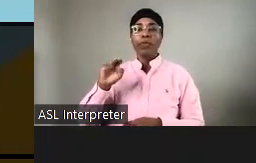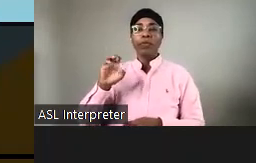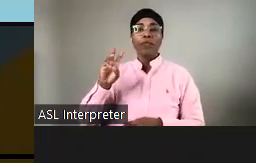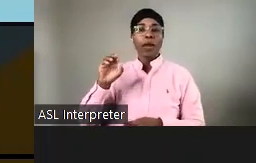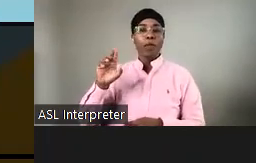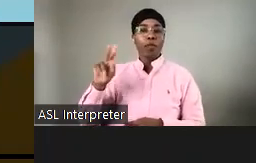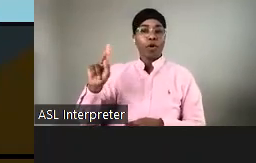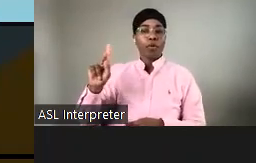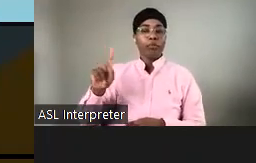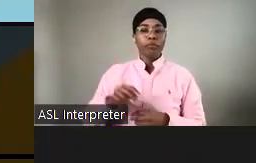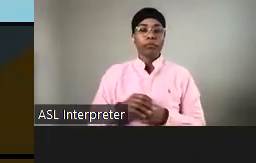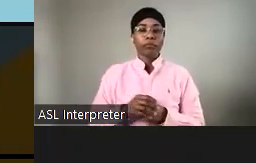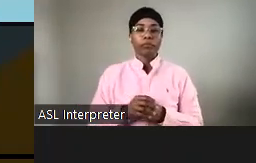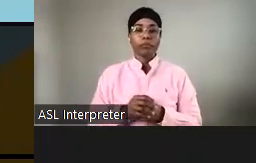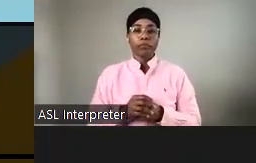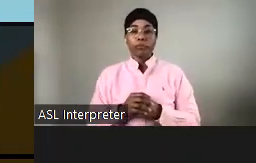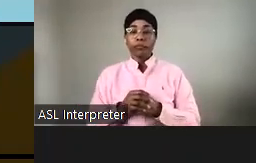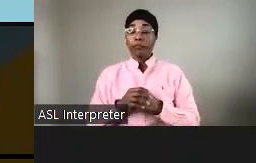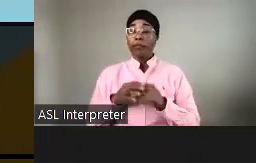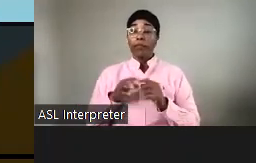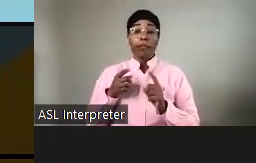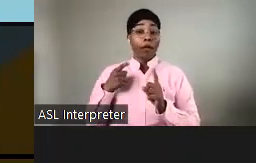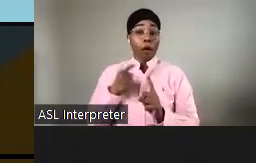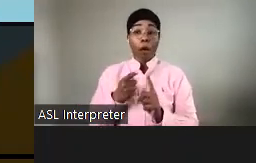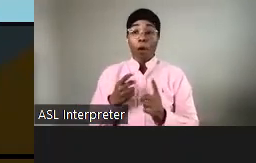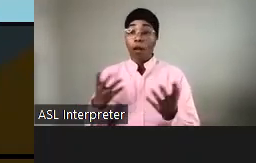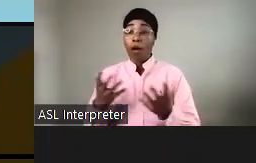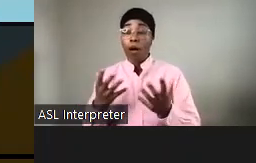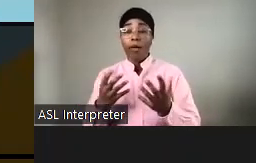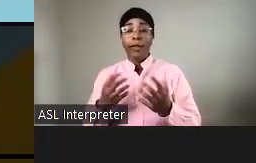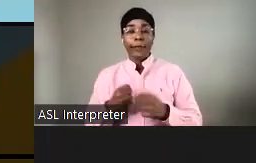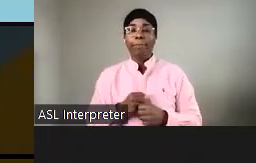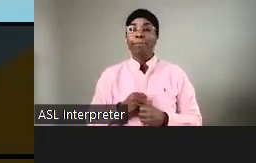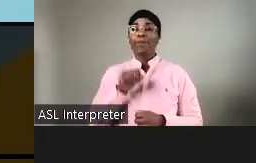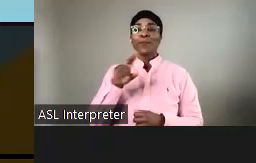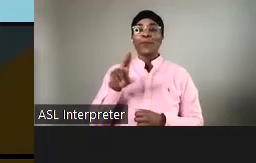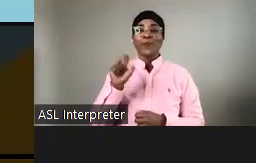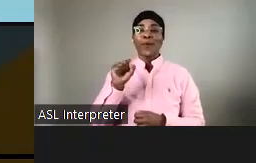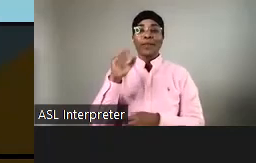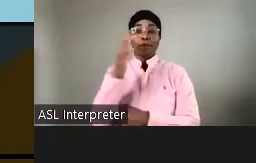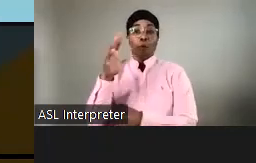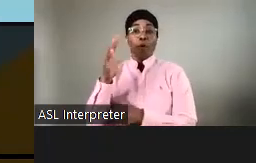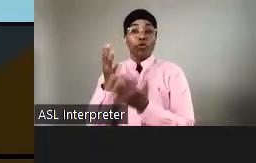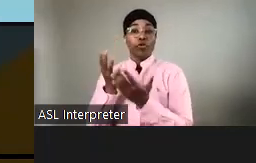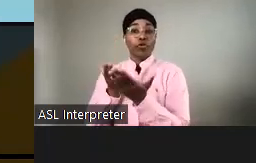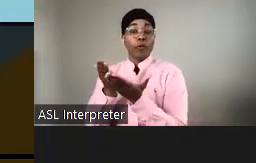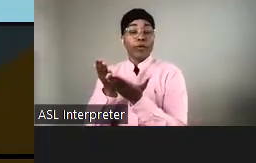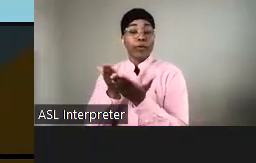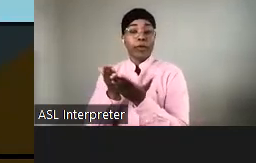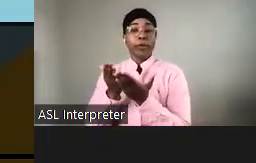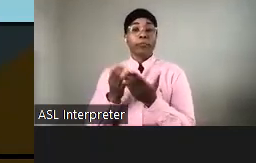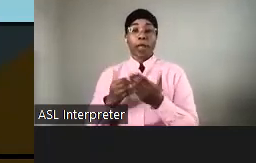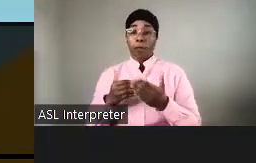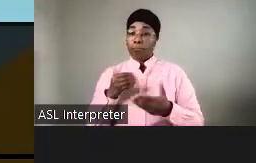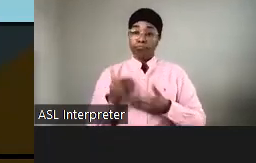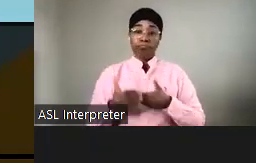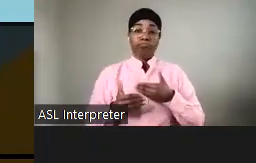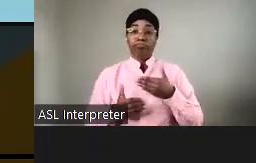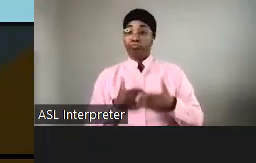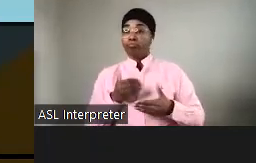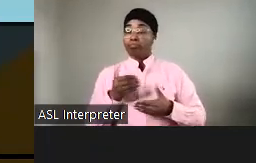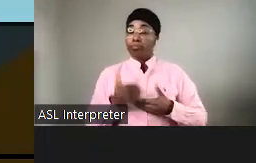this plan, was to really develop something that the U.S. Forest Service, as they were going about their business of implementing